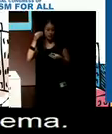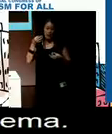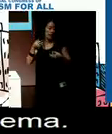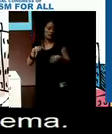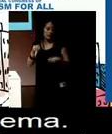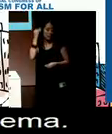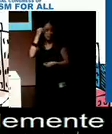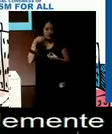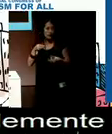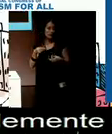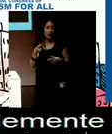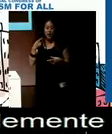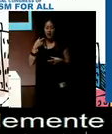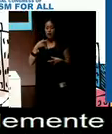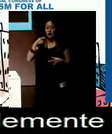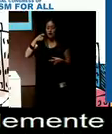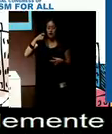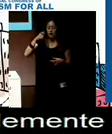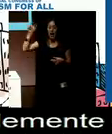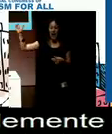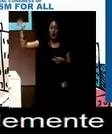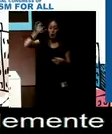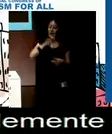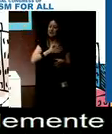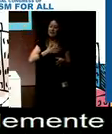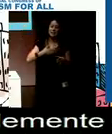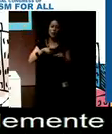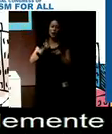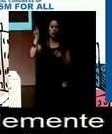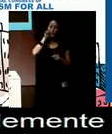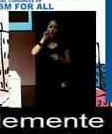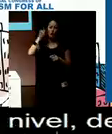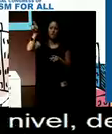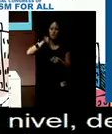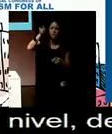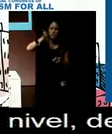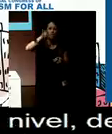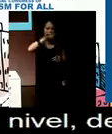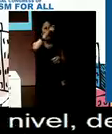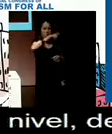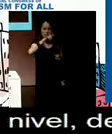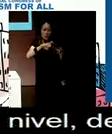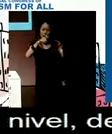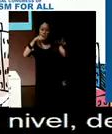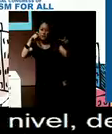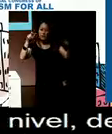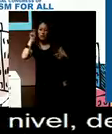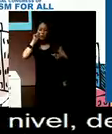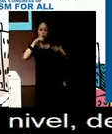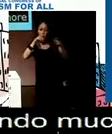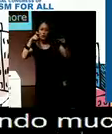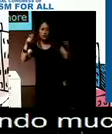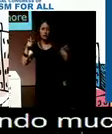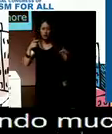are doing a lot of work to attract more people. We have huge promotional campaigns in the BRICS